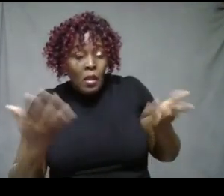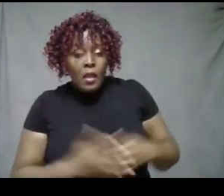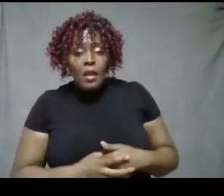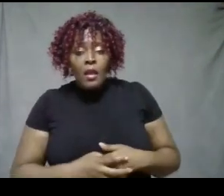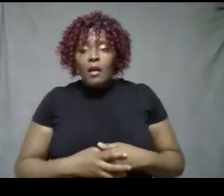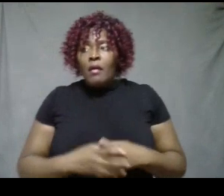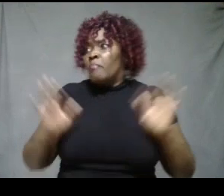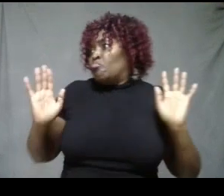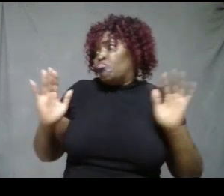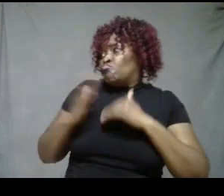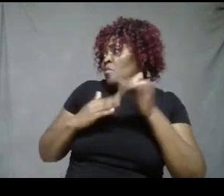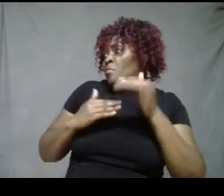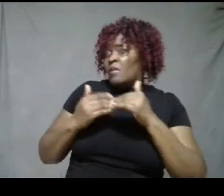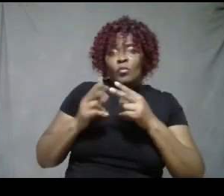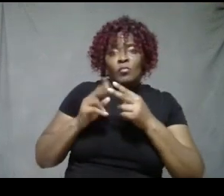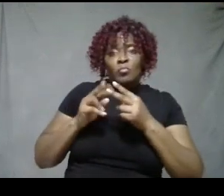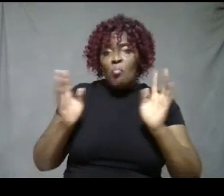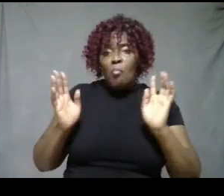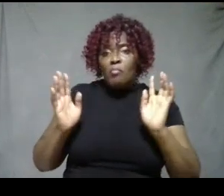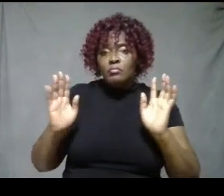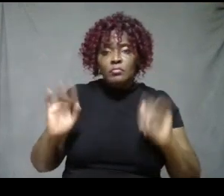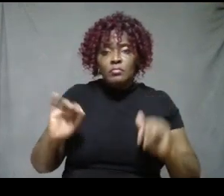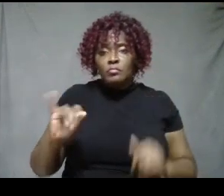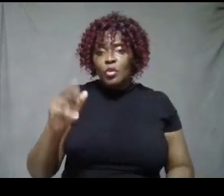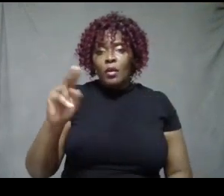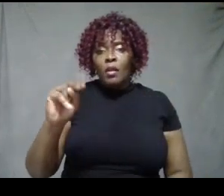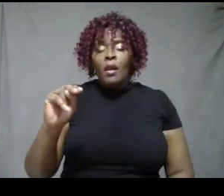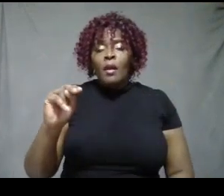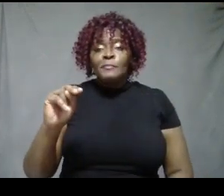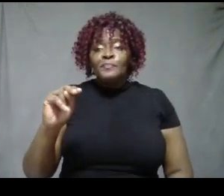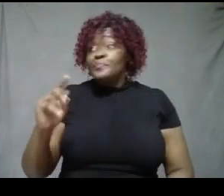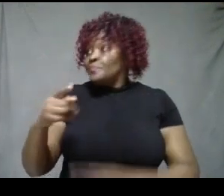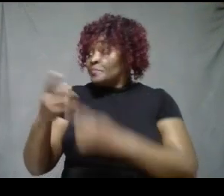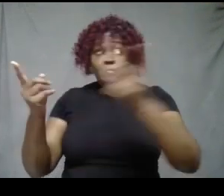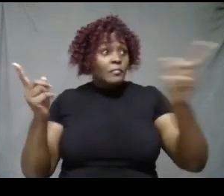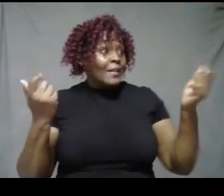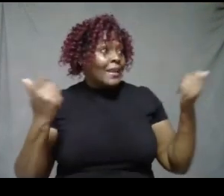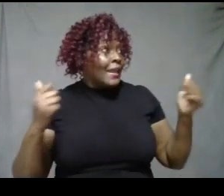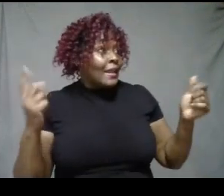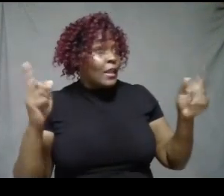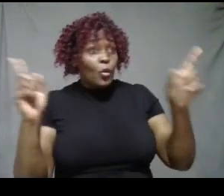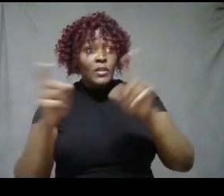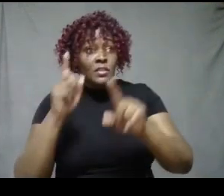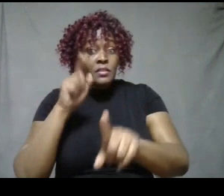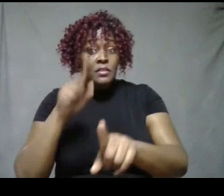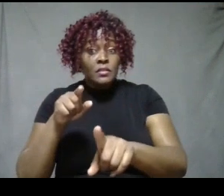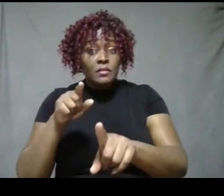Either way, I'm comfortable with it, John. Do my colleagues have any questions while he's on this slide?